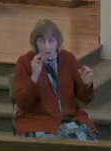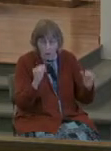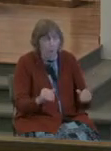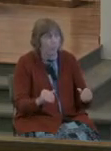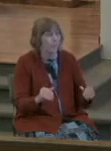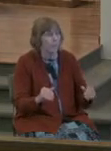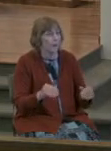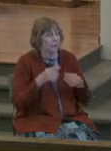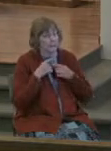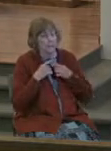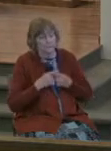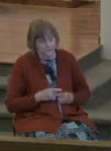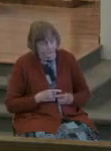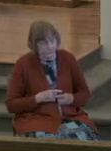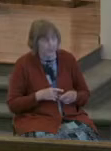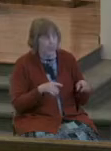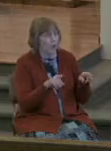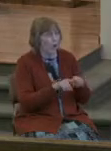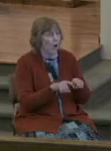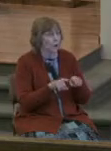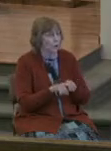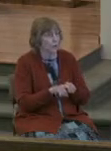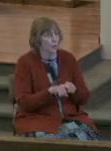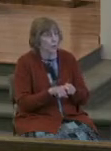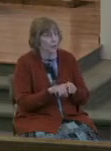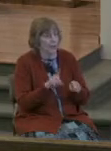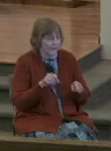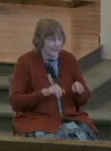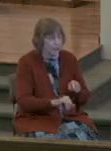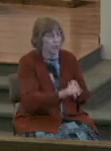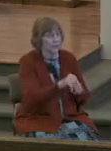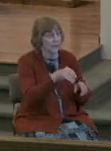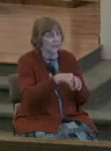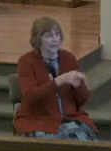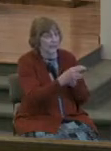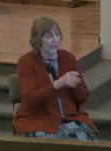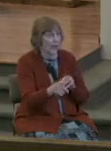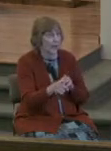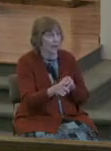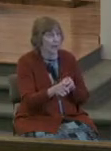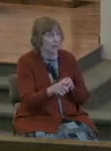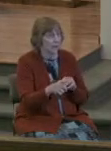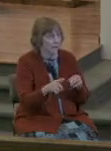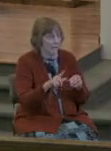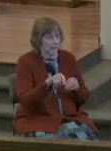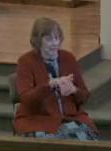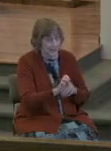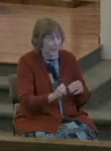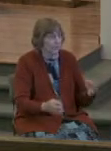in despair, but they're also heading to an eternity in hell and the lake of fire.